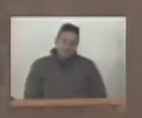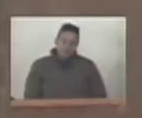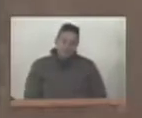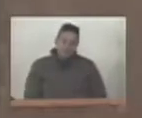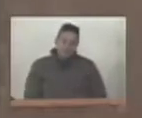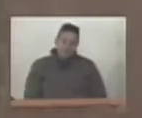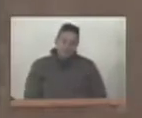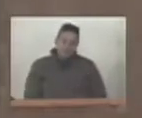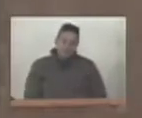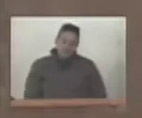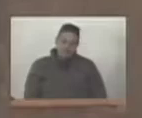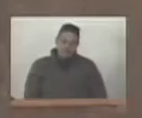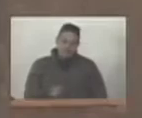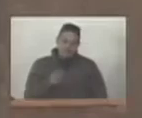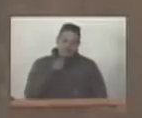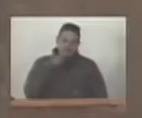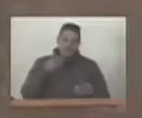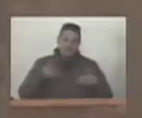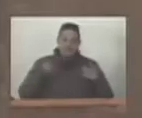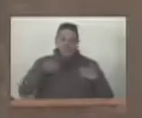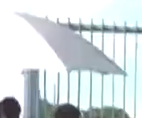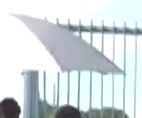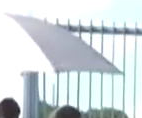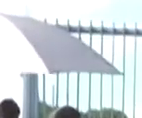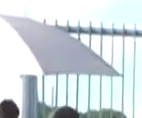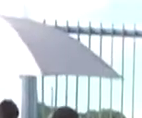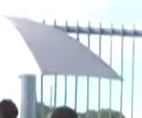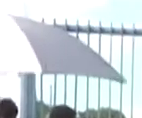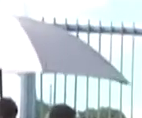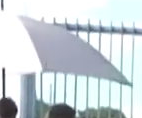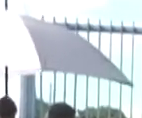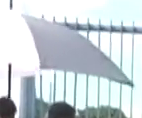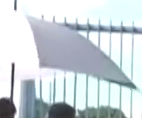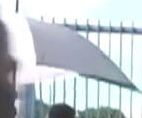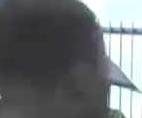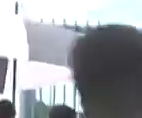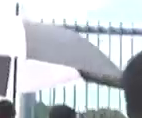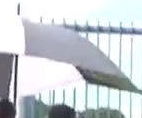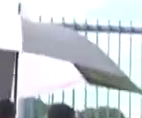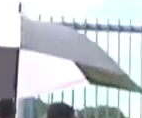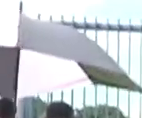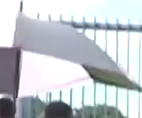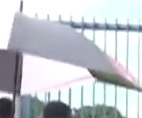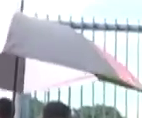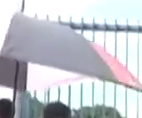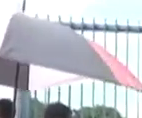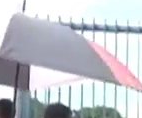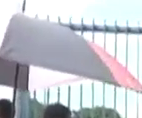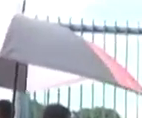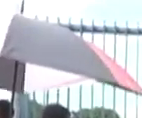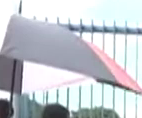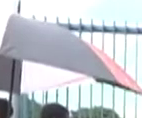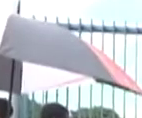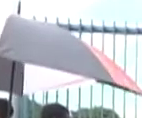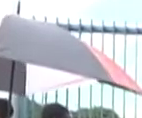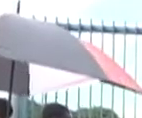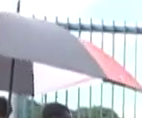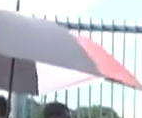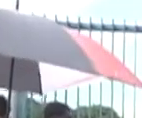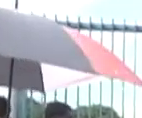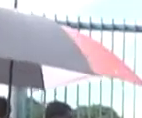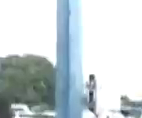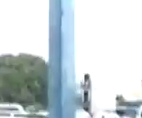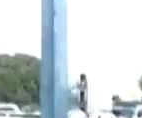young, black, and poor. That's right. And male. Yeah. Senator Crawford argued that had this happened in another country like the United